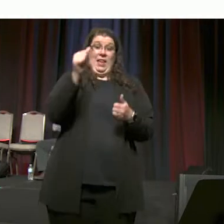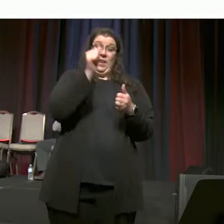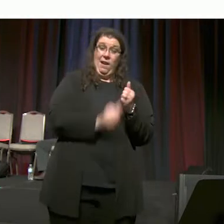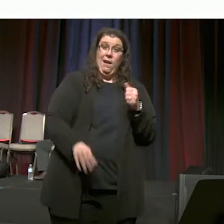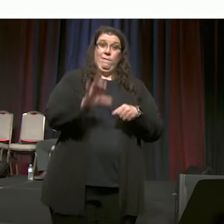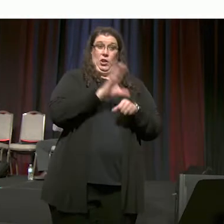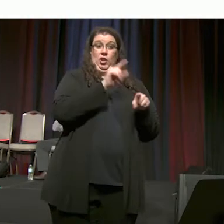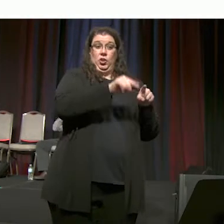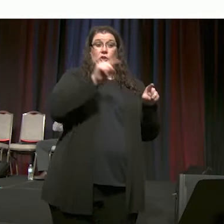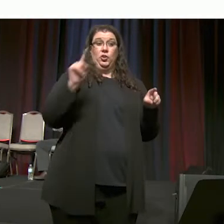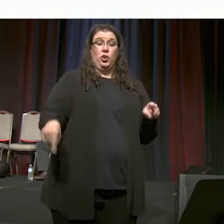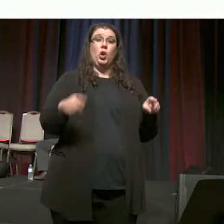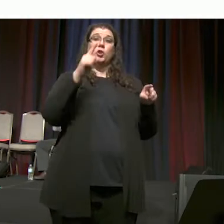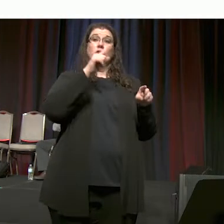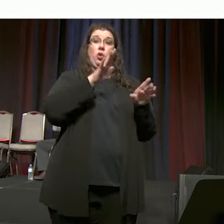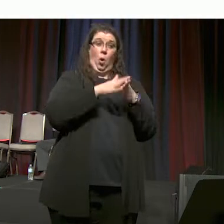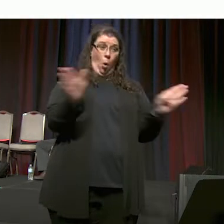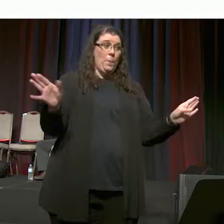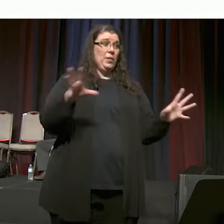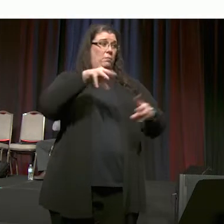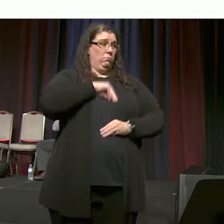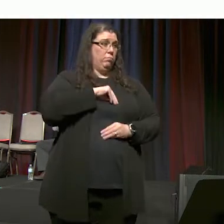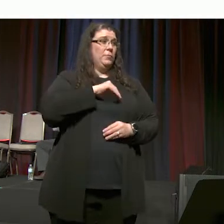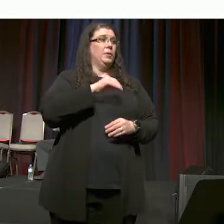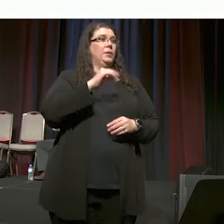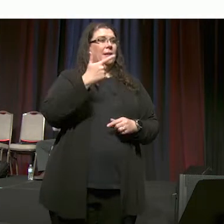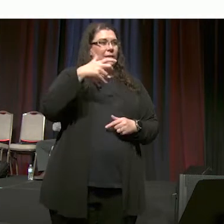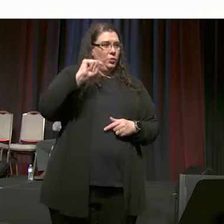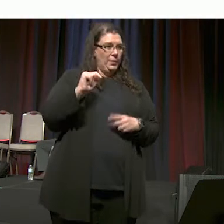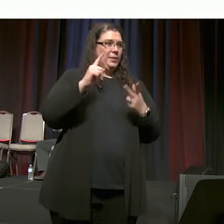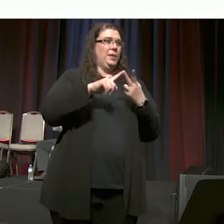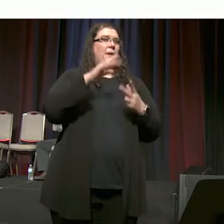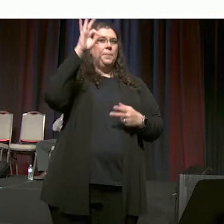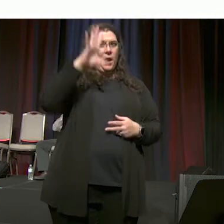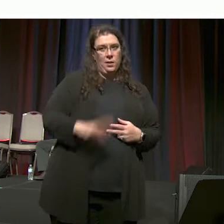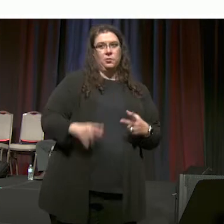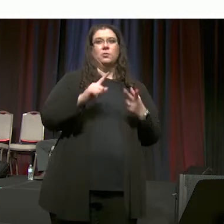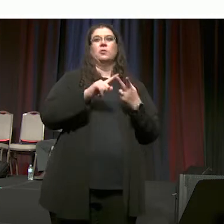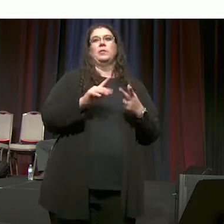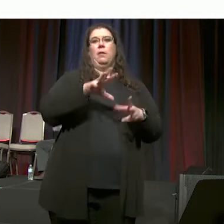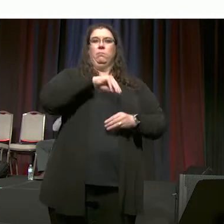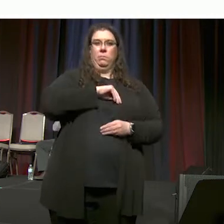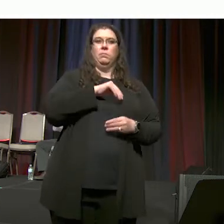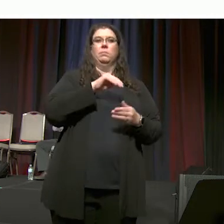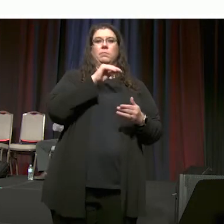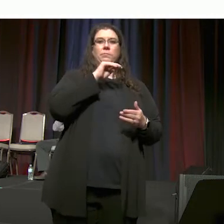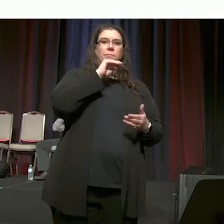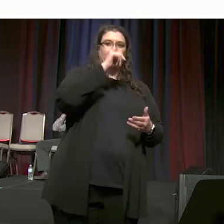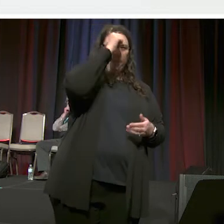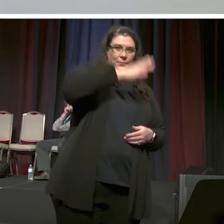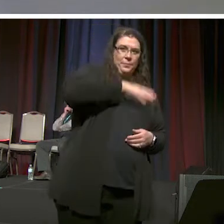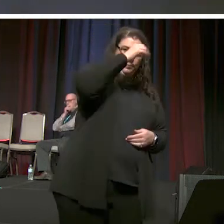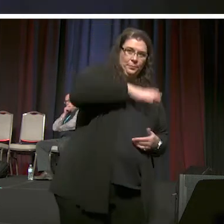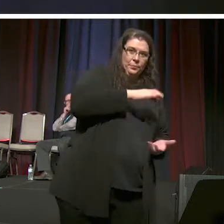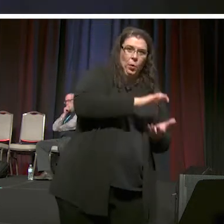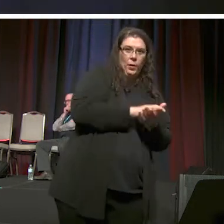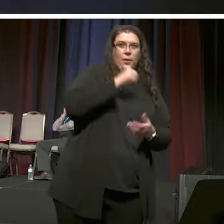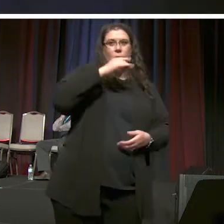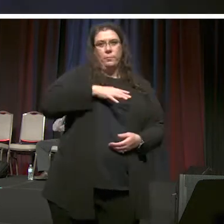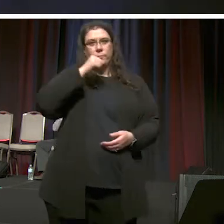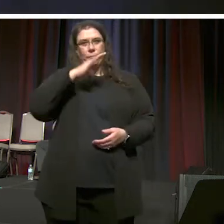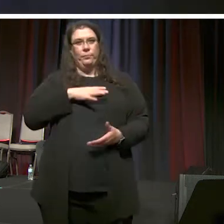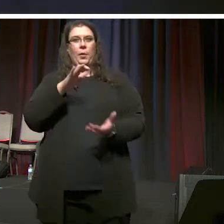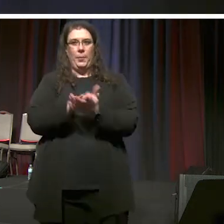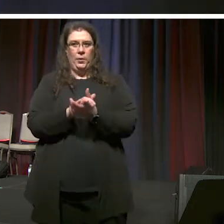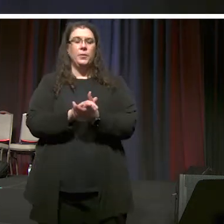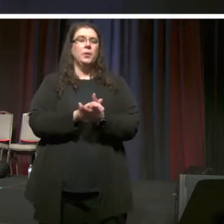pastors and do gay weddings. We felt that would be the way of integrity to honor each of these three positions. So we put